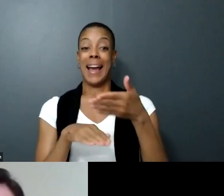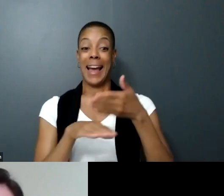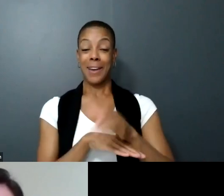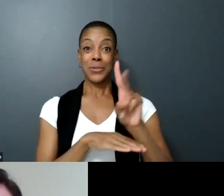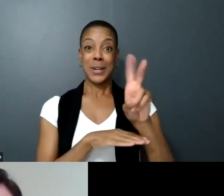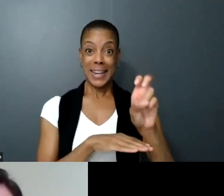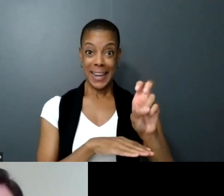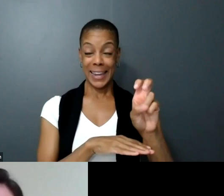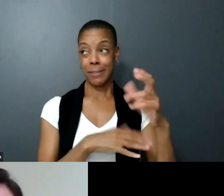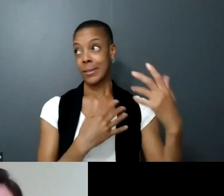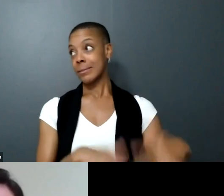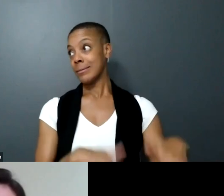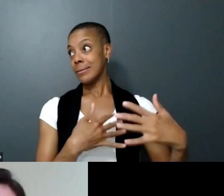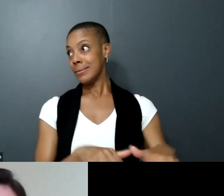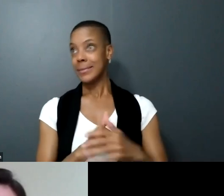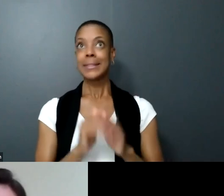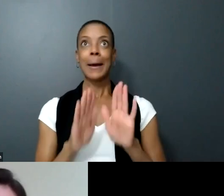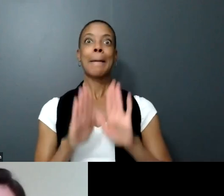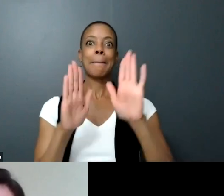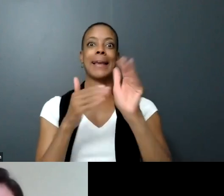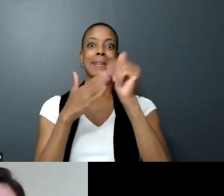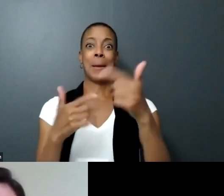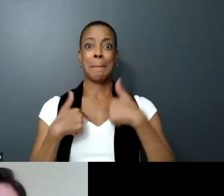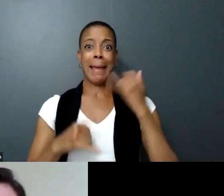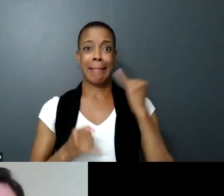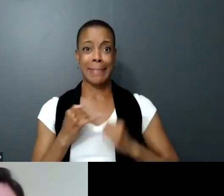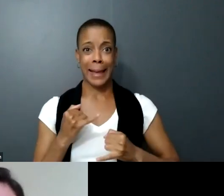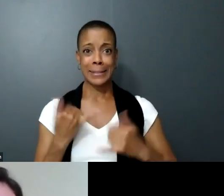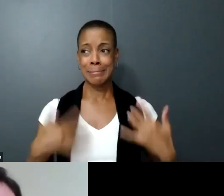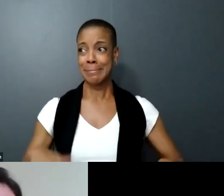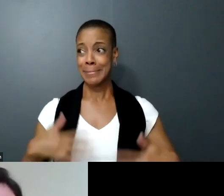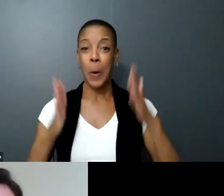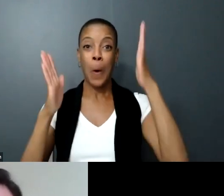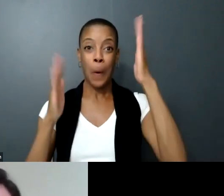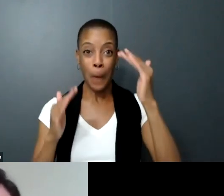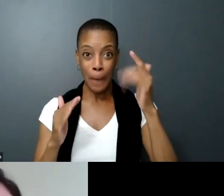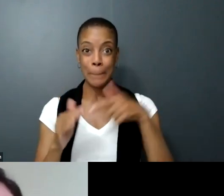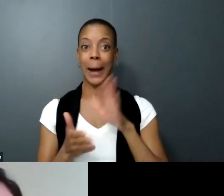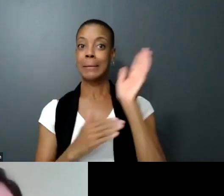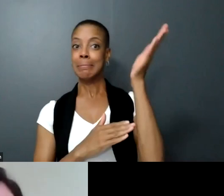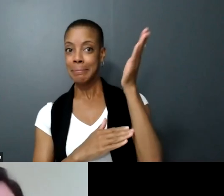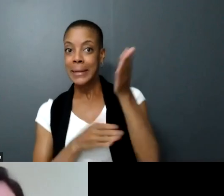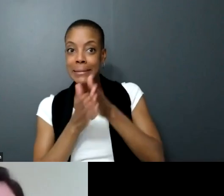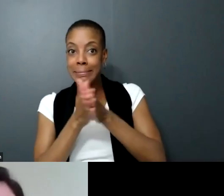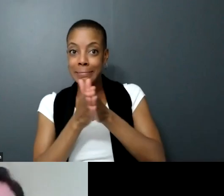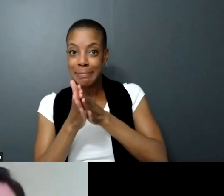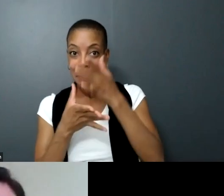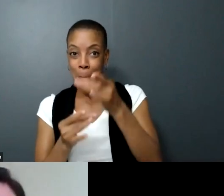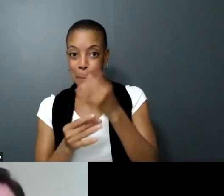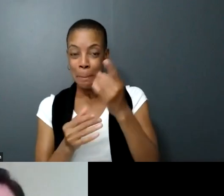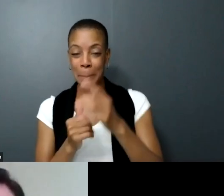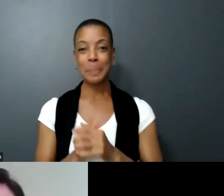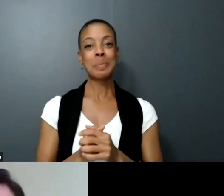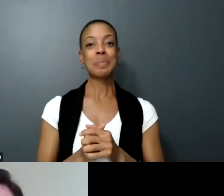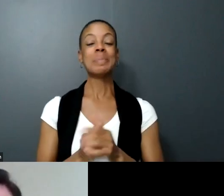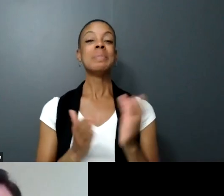at the end of these amazing leaders. Hopefully I have something interesting left to say. I'd like to take a moment